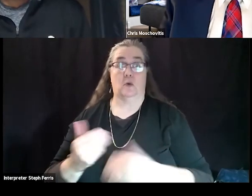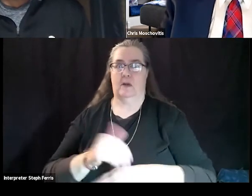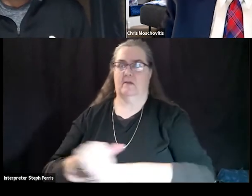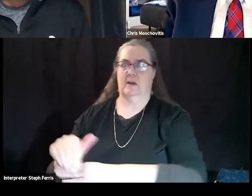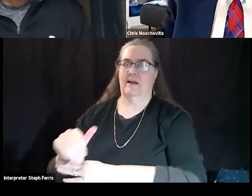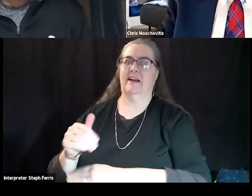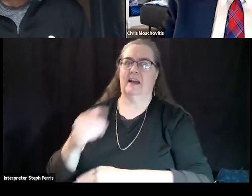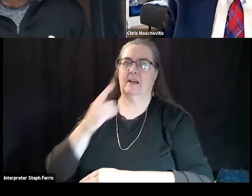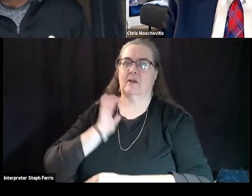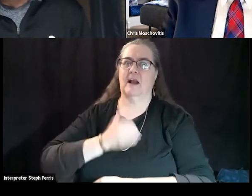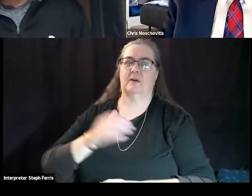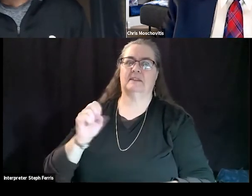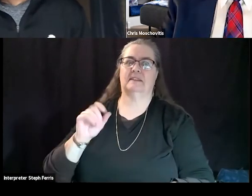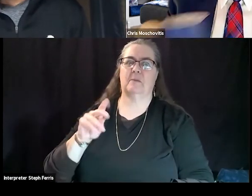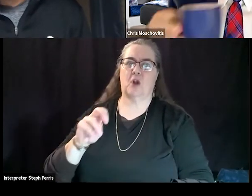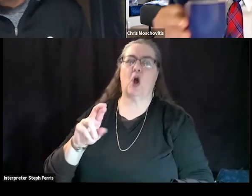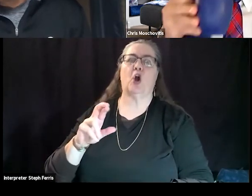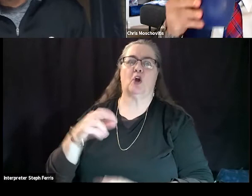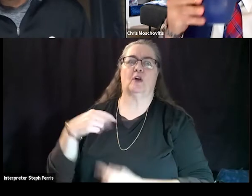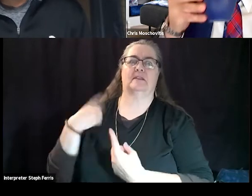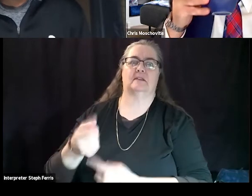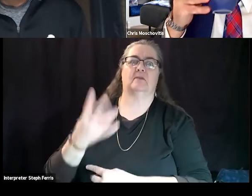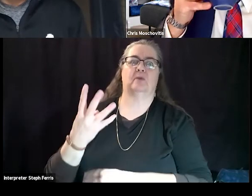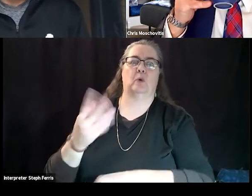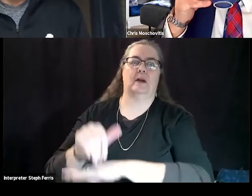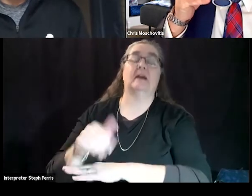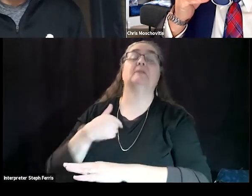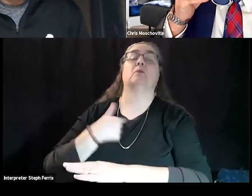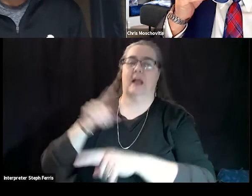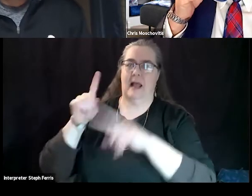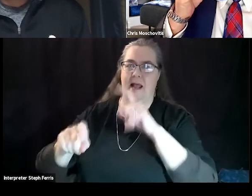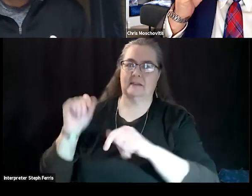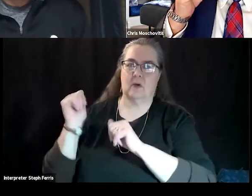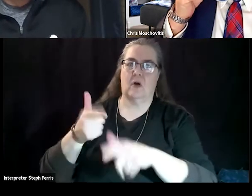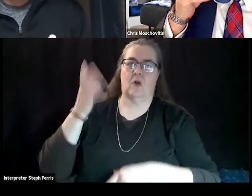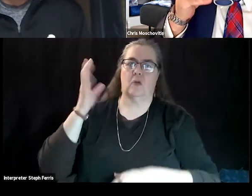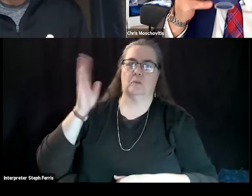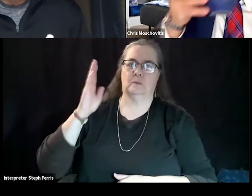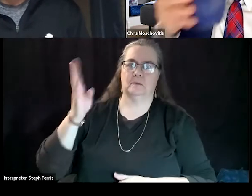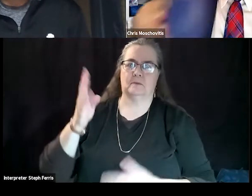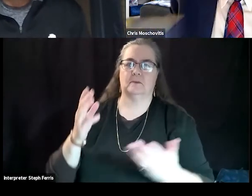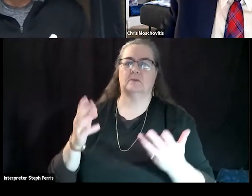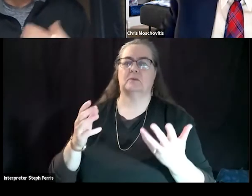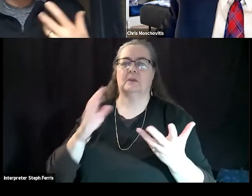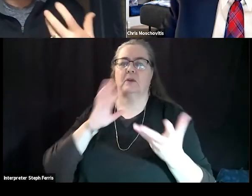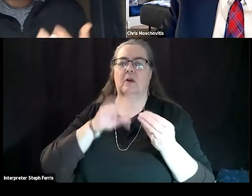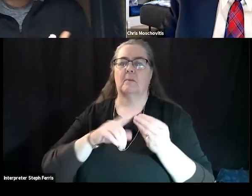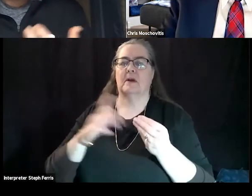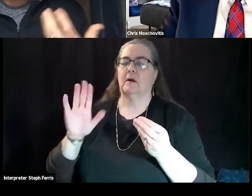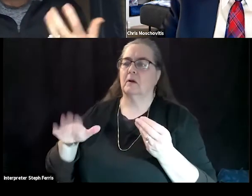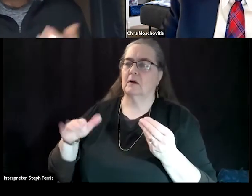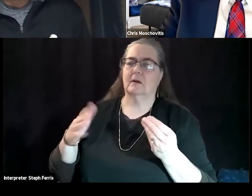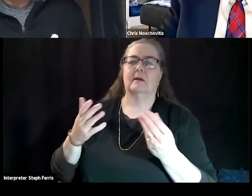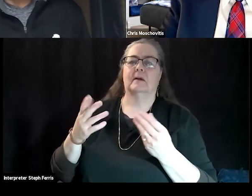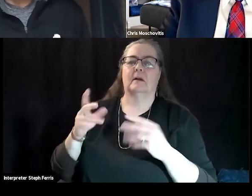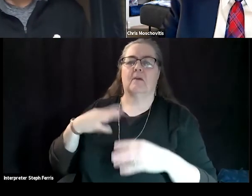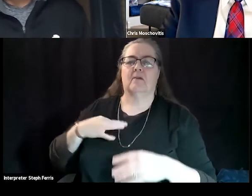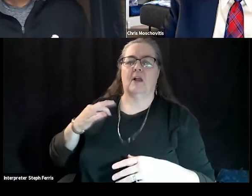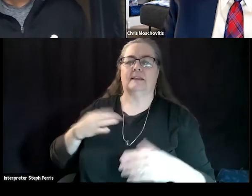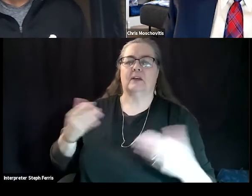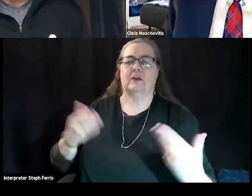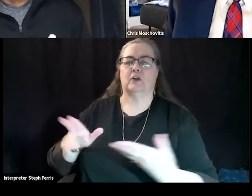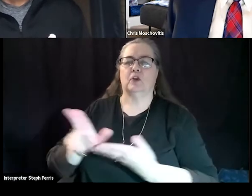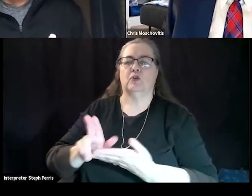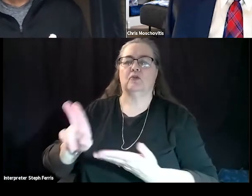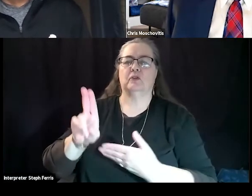our speakers. We've talked about volunteering as students, as a university, coming up with some kind of a program. Right. What do